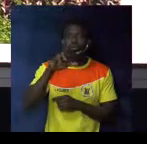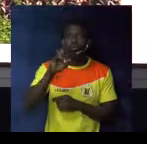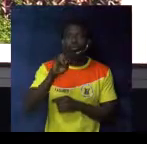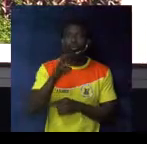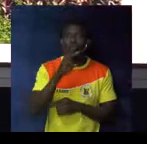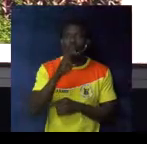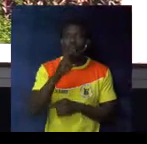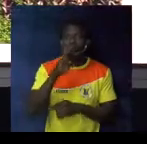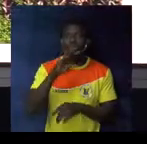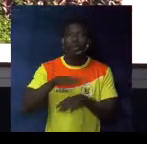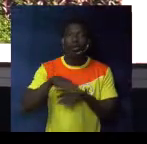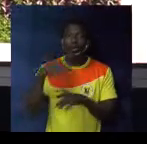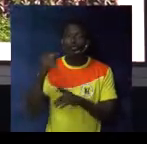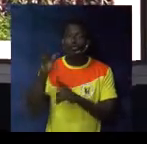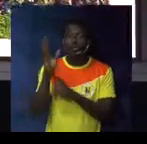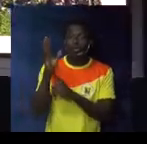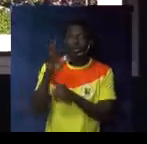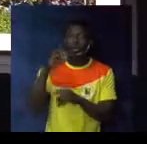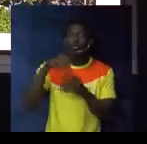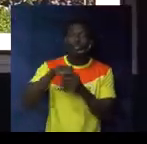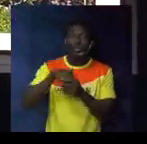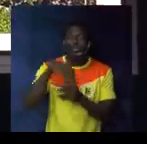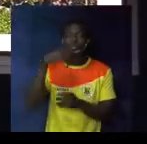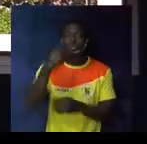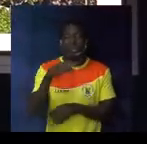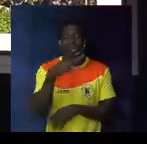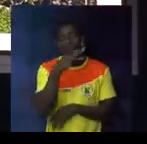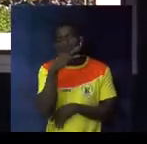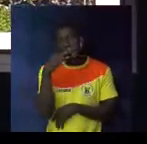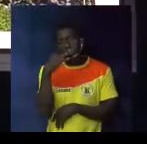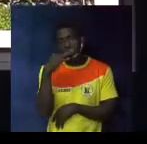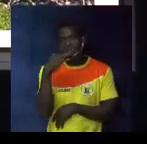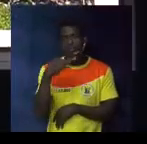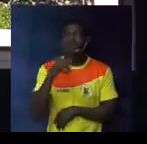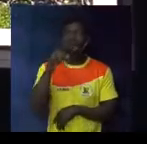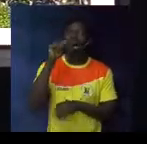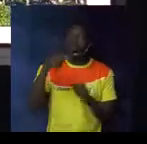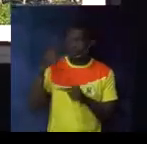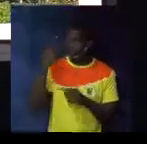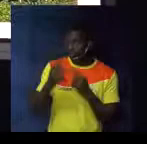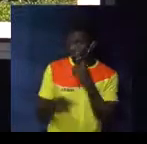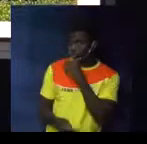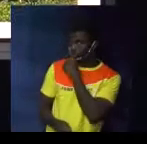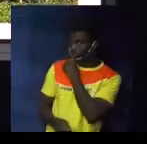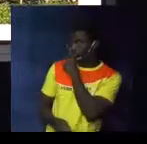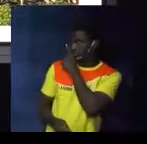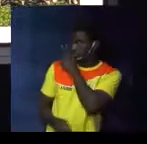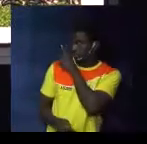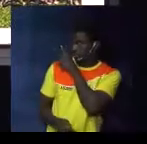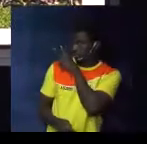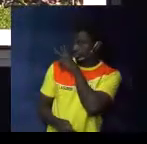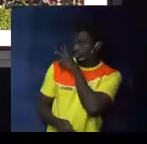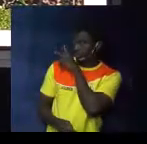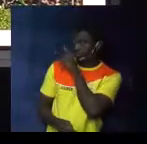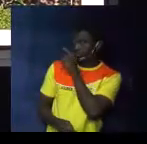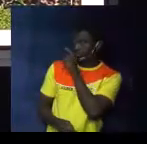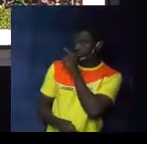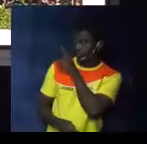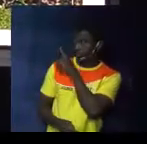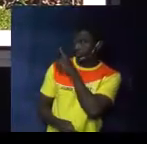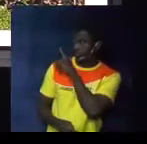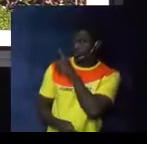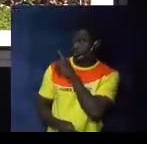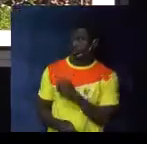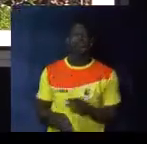farms are used to sprinkle water on the crops in the farm. You can see sprinkler here. You